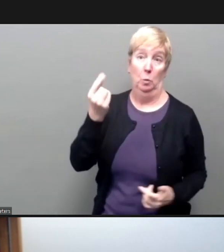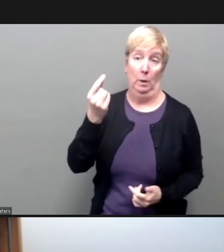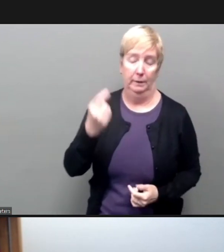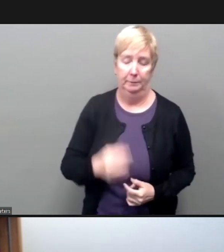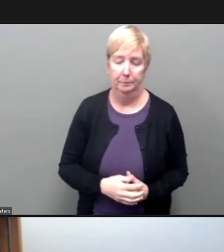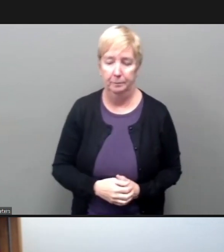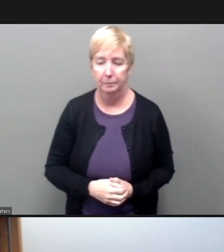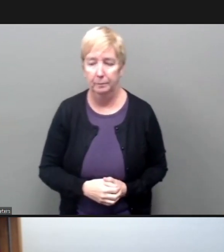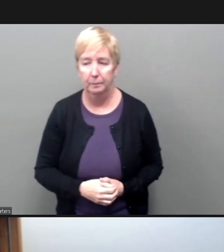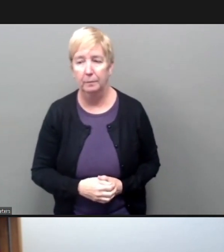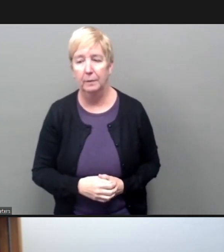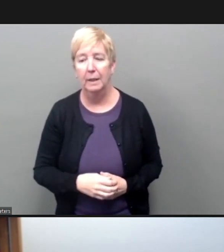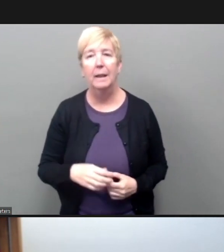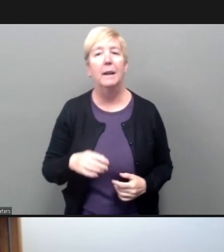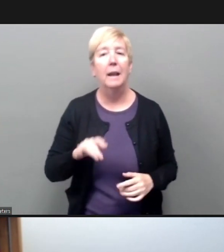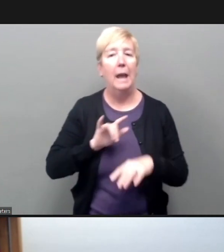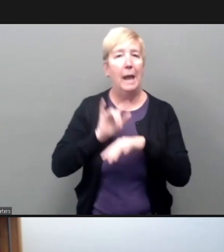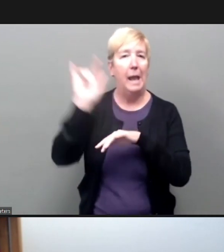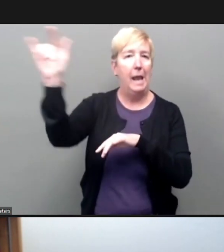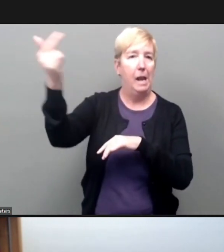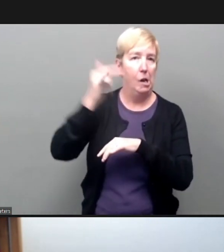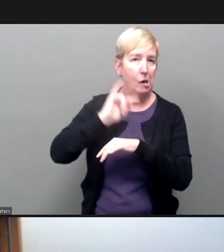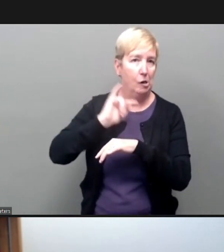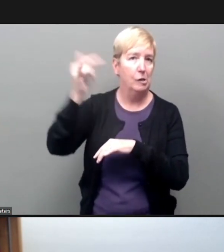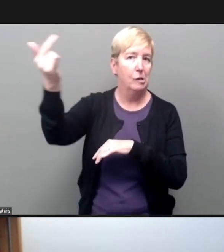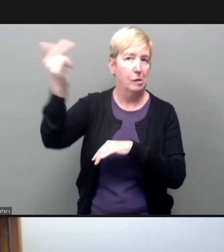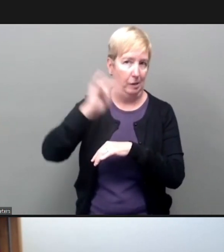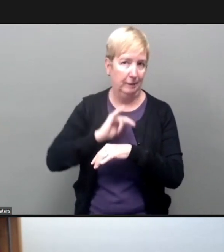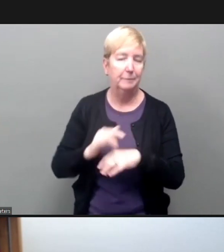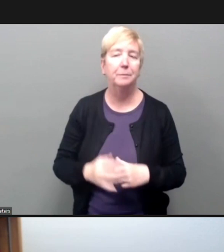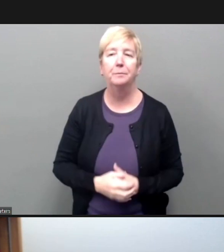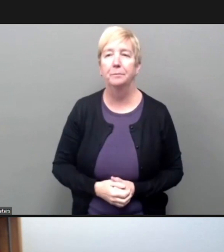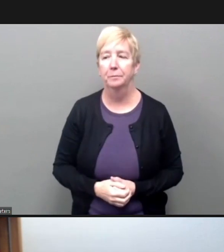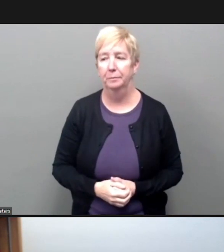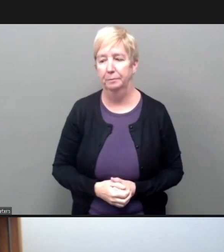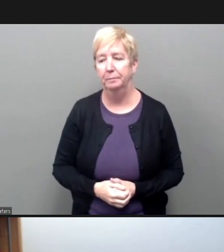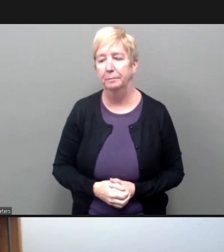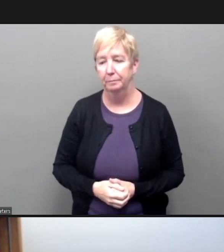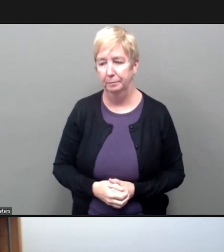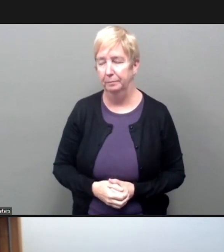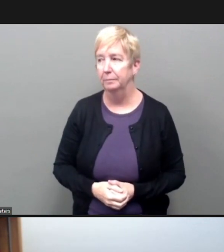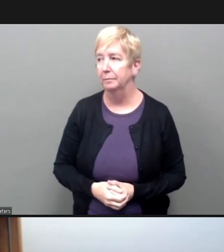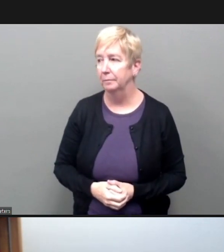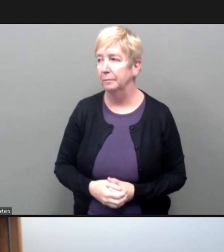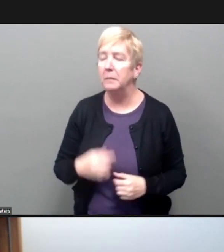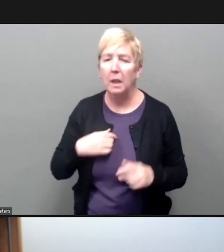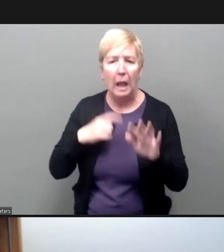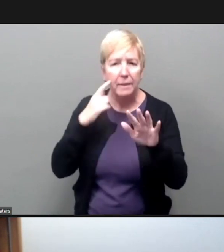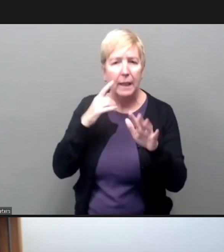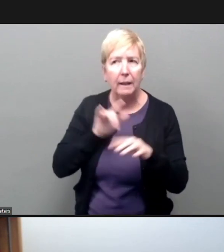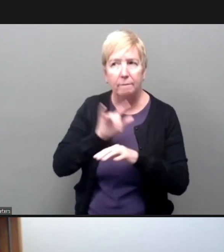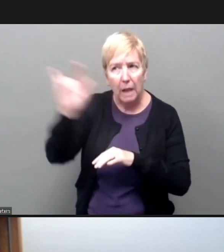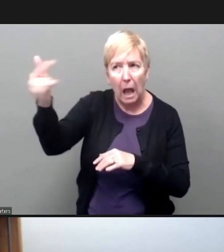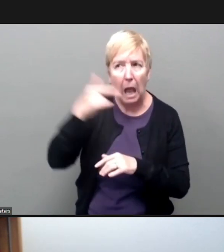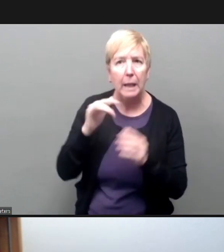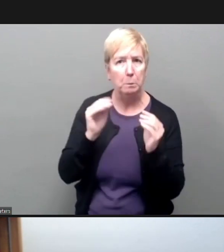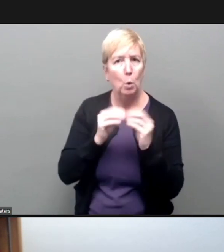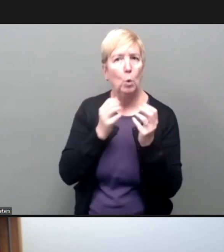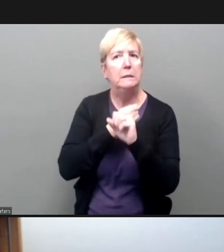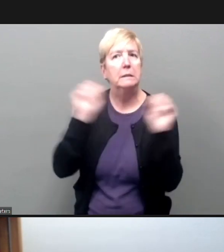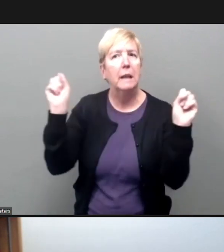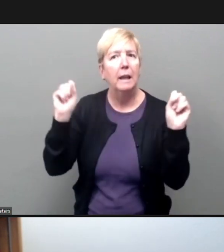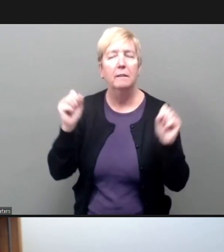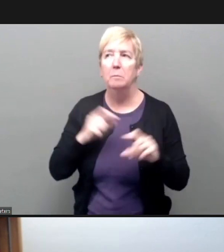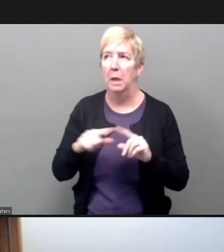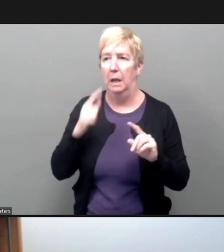is the air travel part of it. I think air travel's gotten safer, but people should not let their guard down.